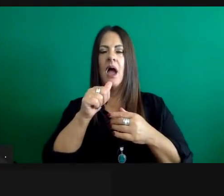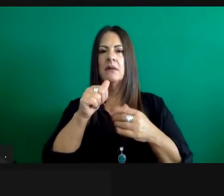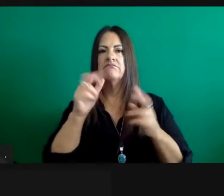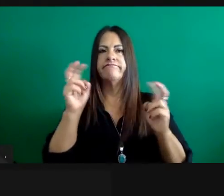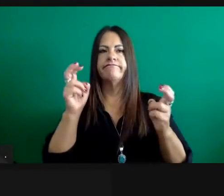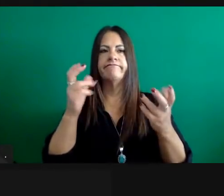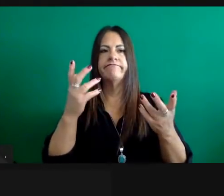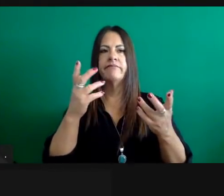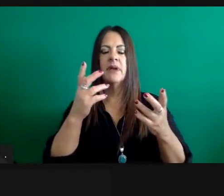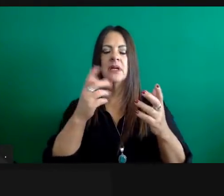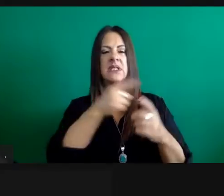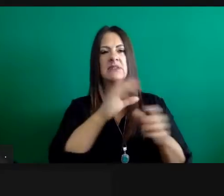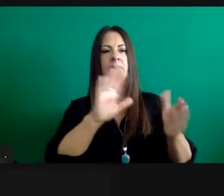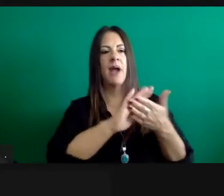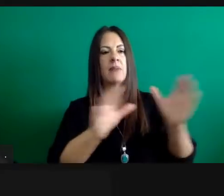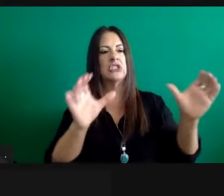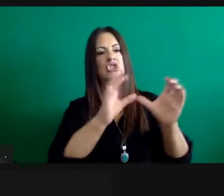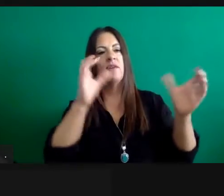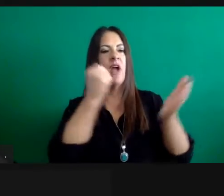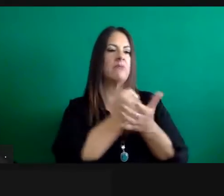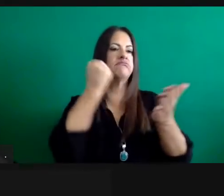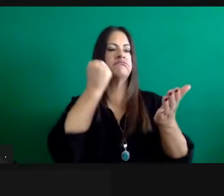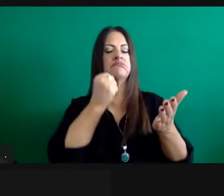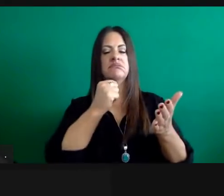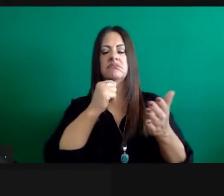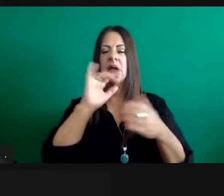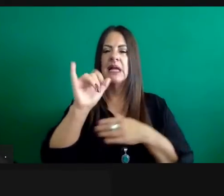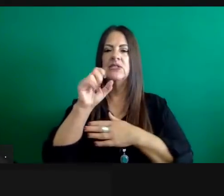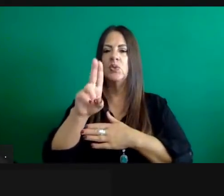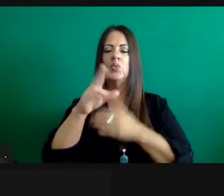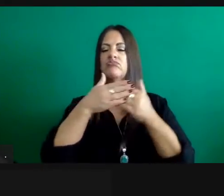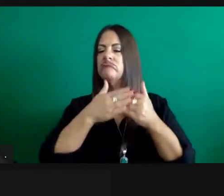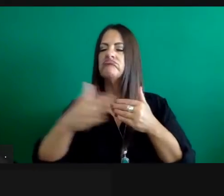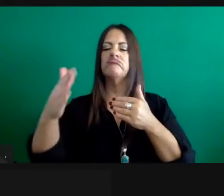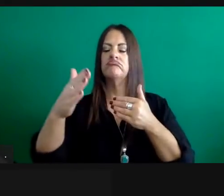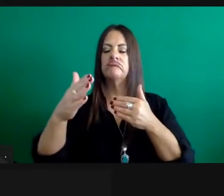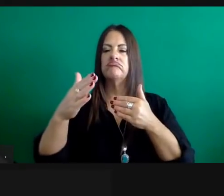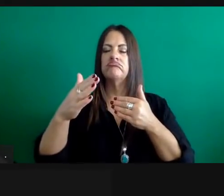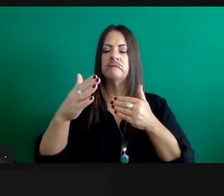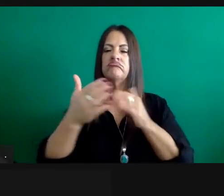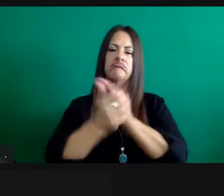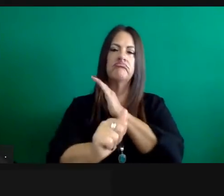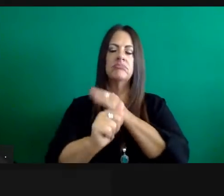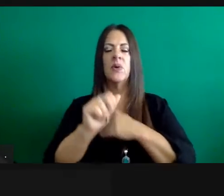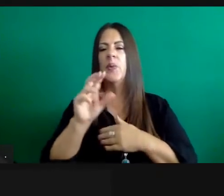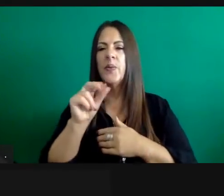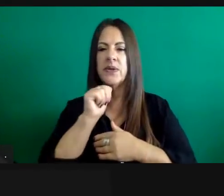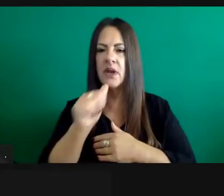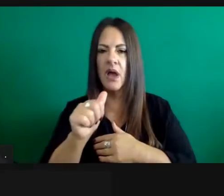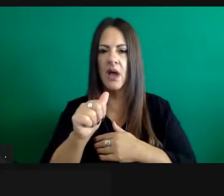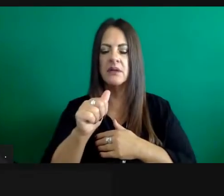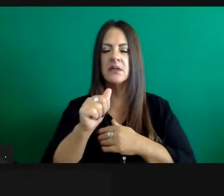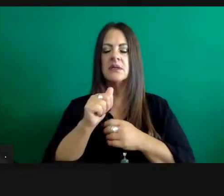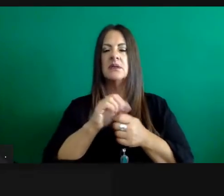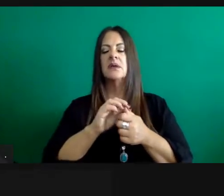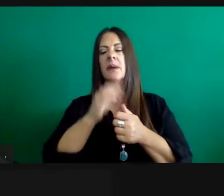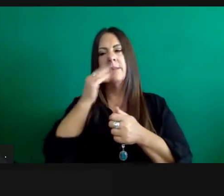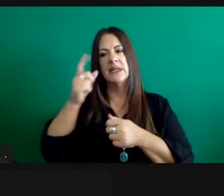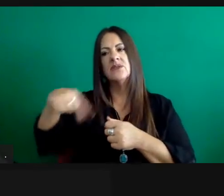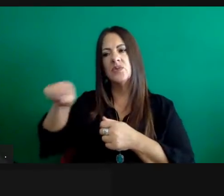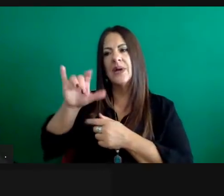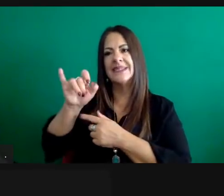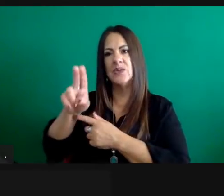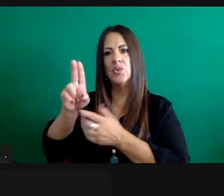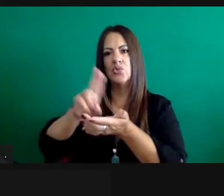to certify anyone in a way that connotes the level of experience and knowledge that so many of the